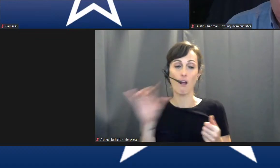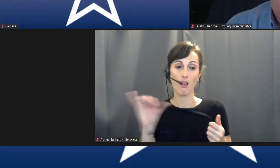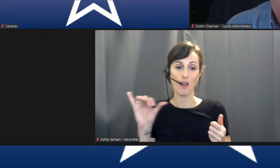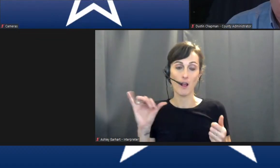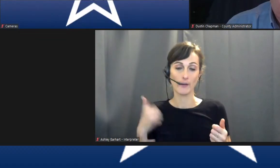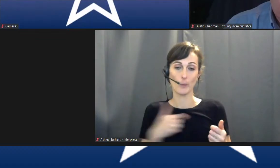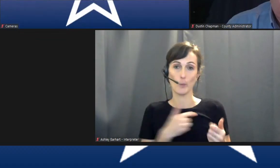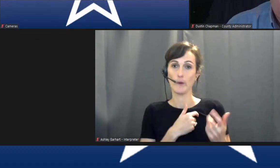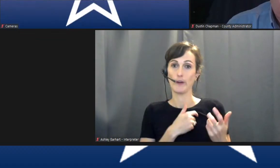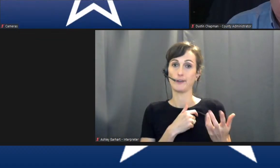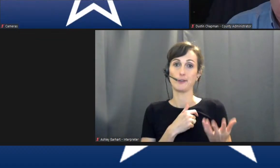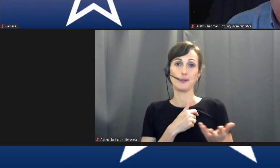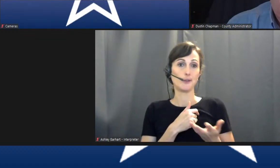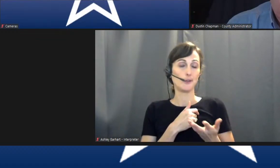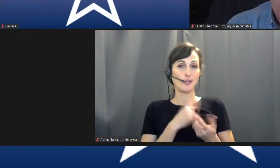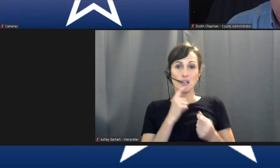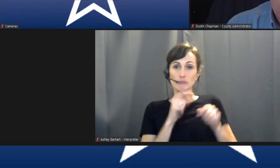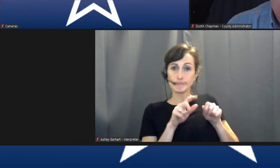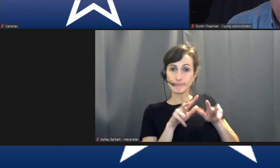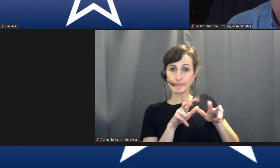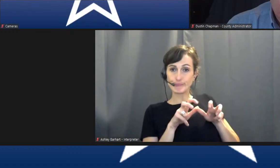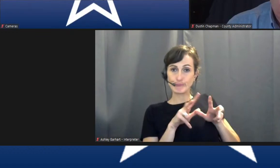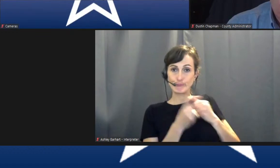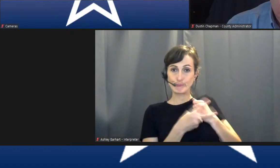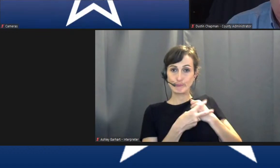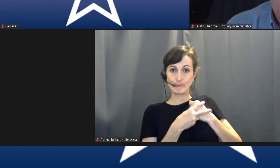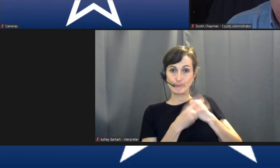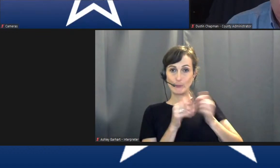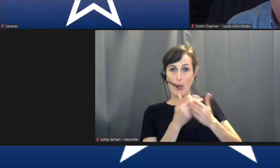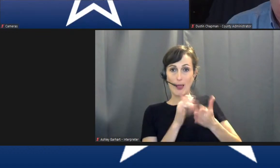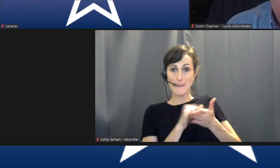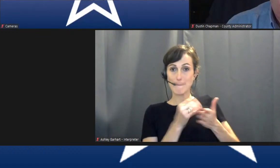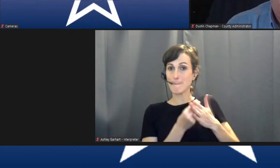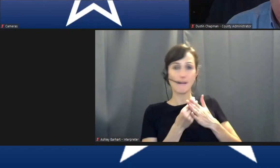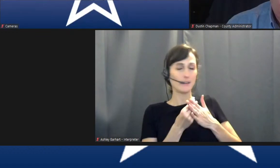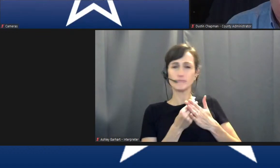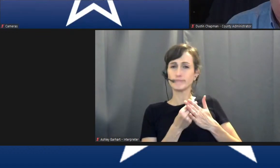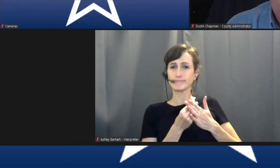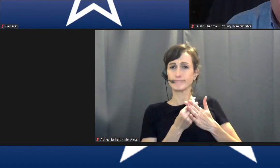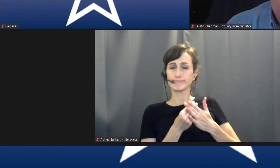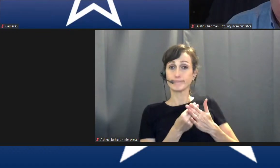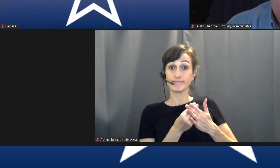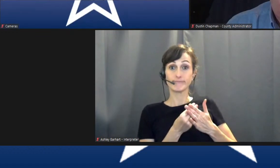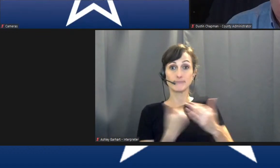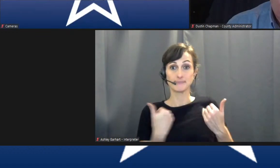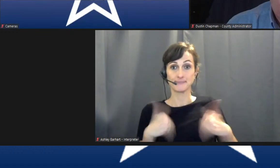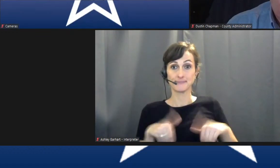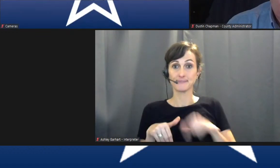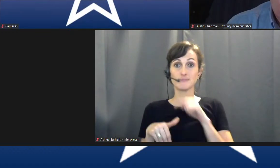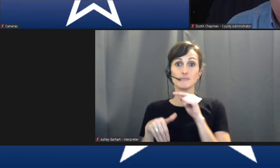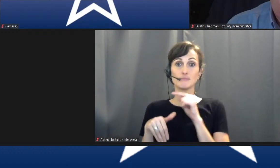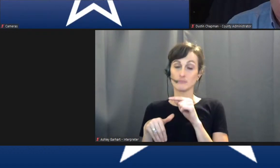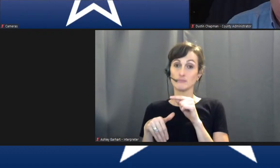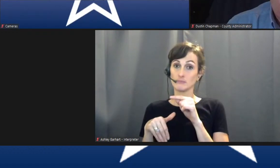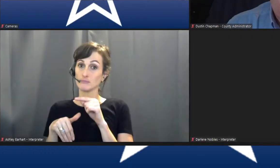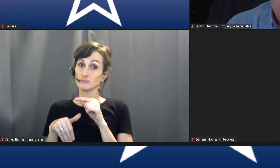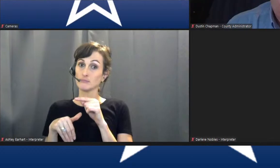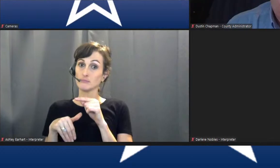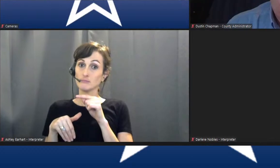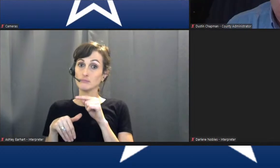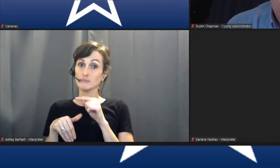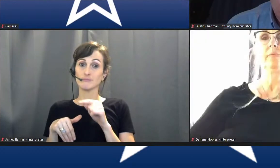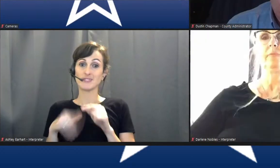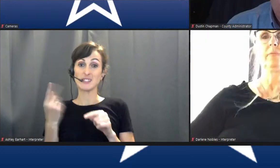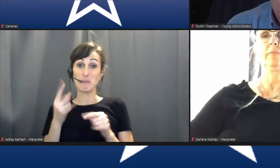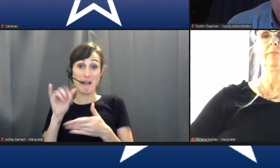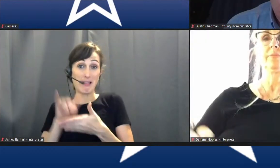just hogging all the money to ourselves. This is something that, but for this, may not be able to